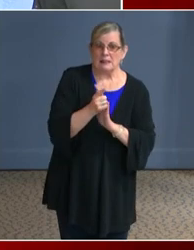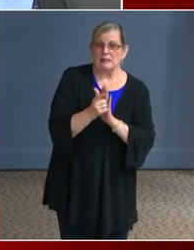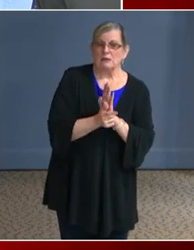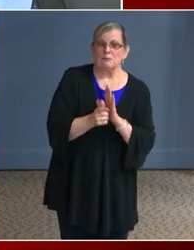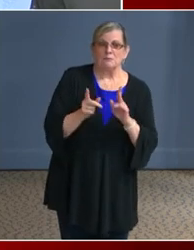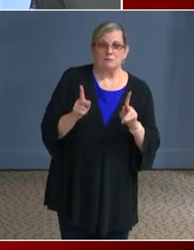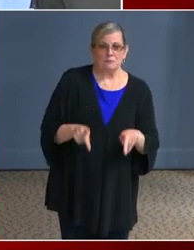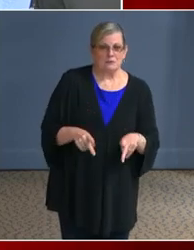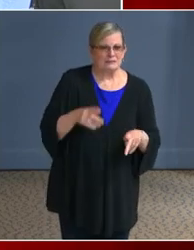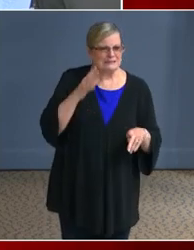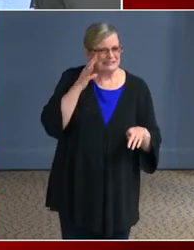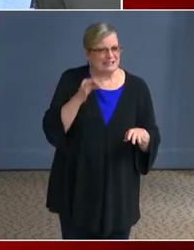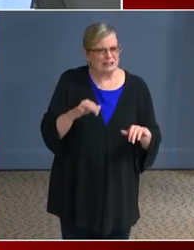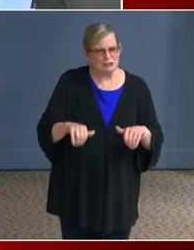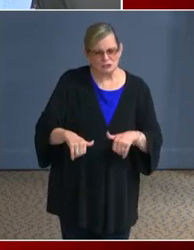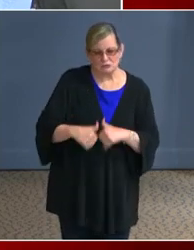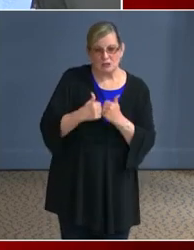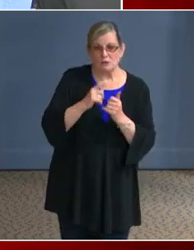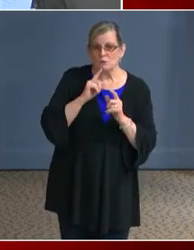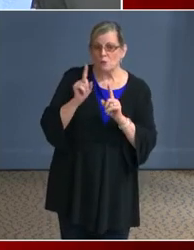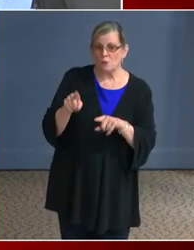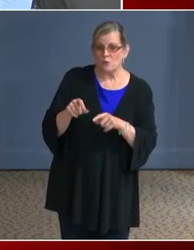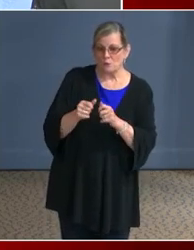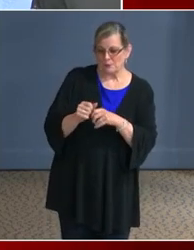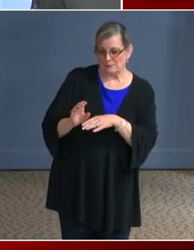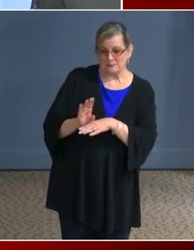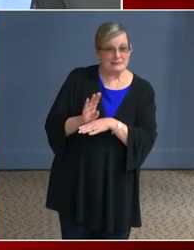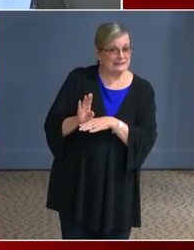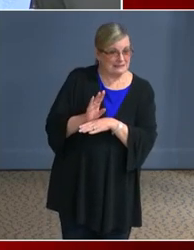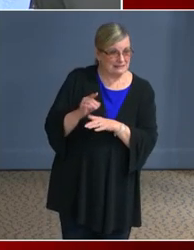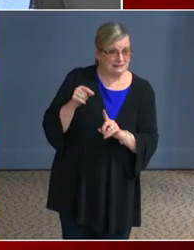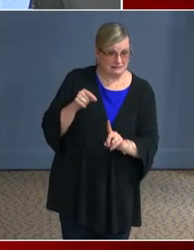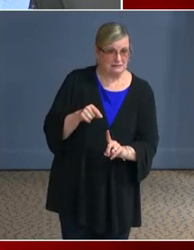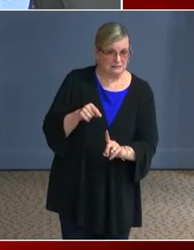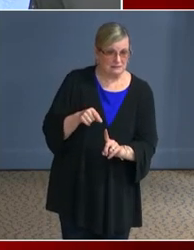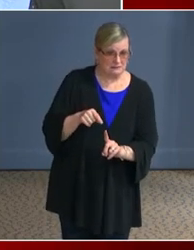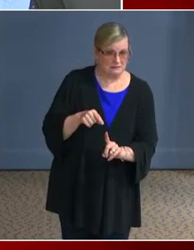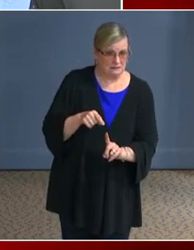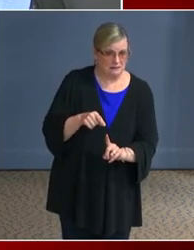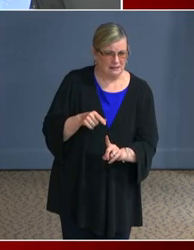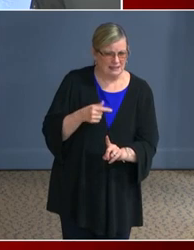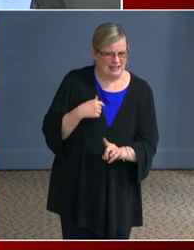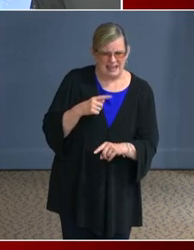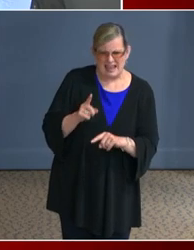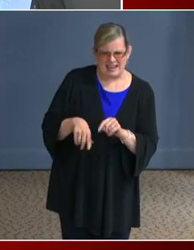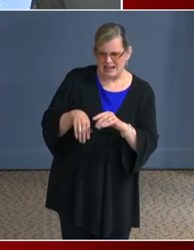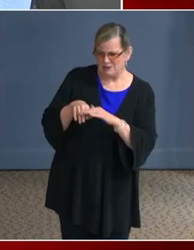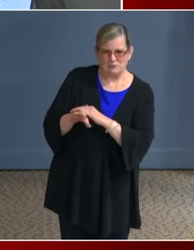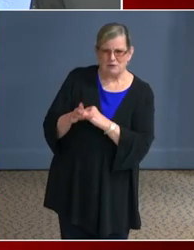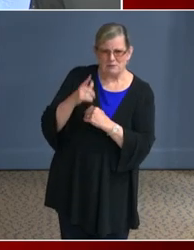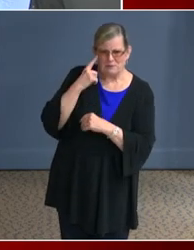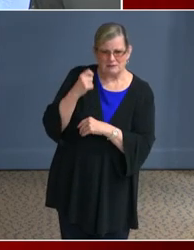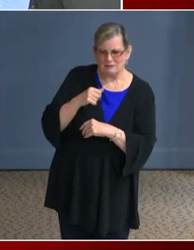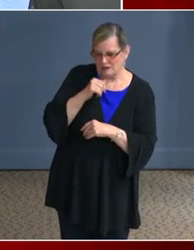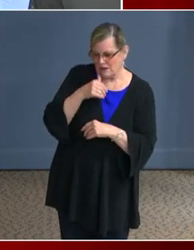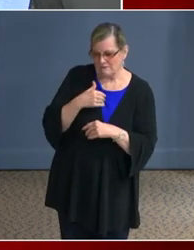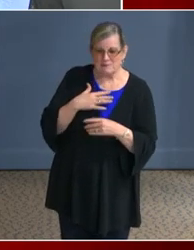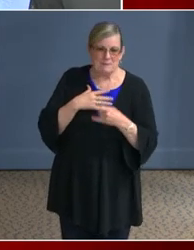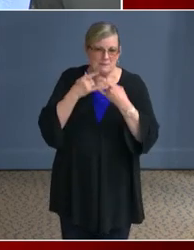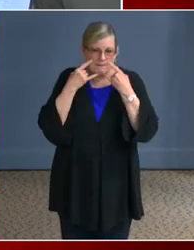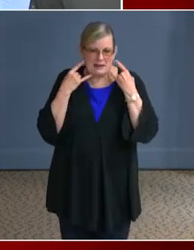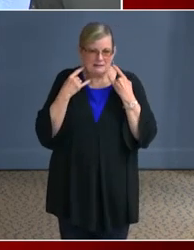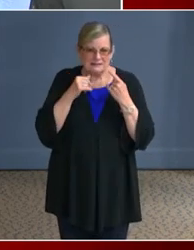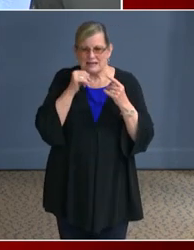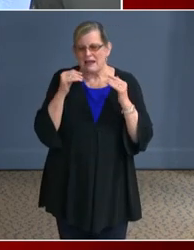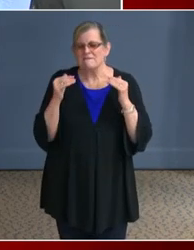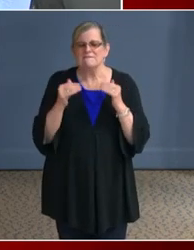your order, particularly with businesses. I can't go in here because I don't have on a mask, and that's not